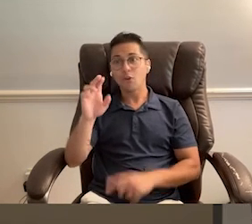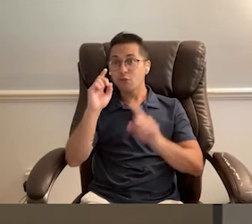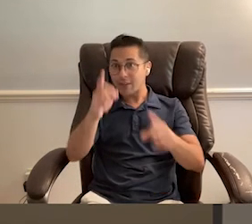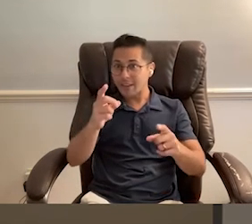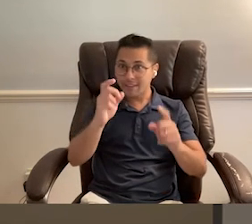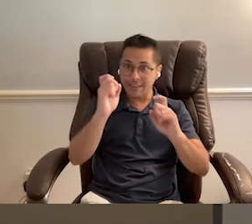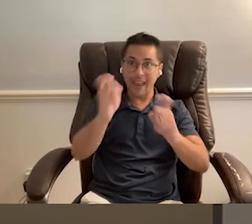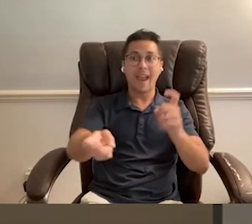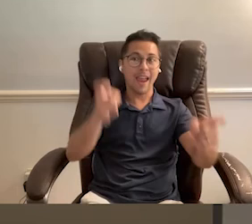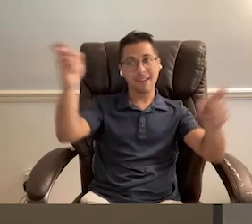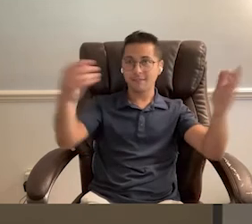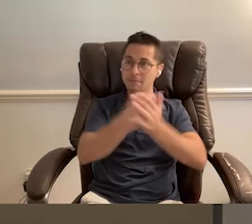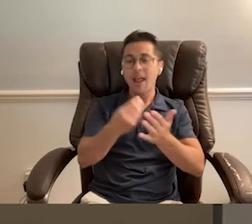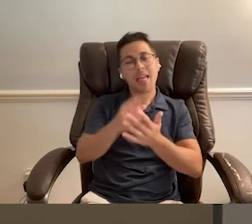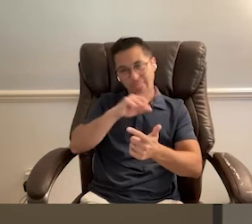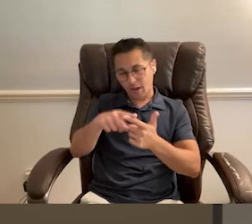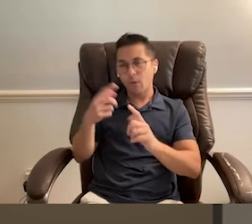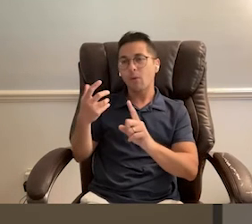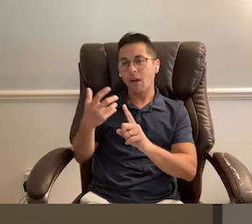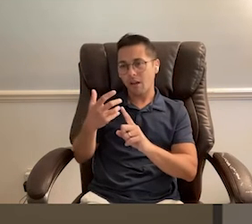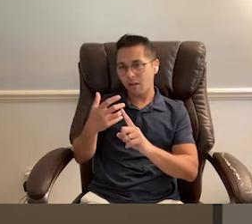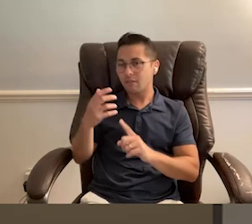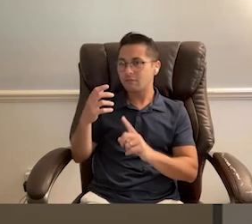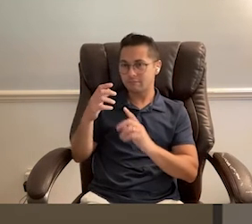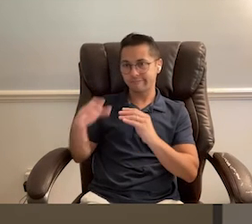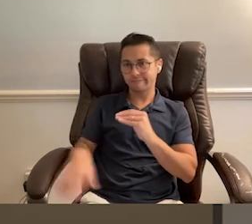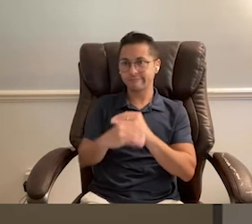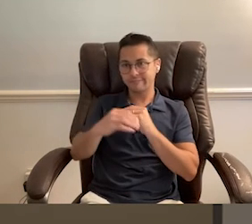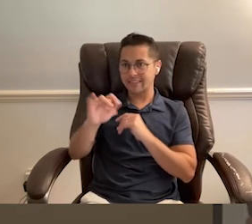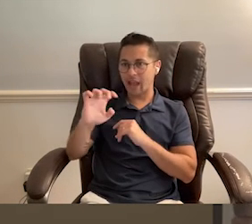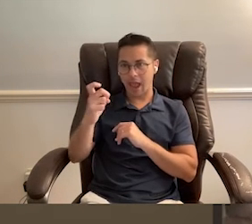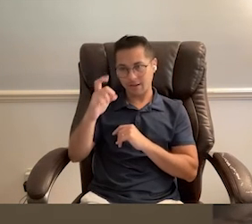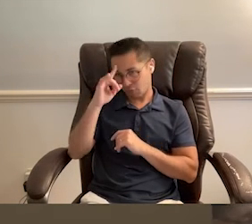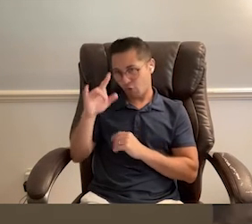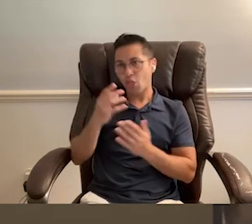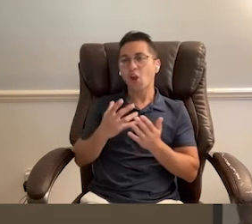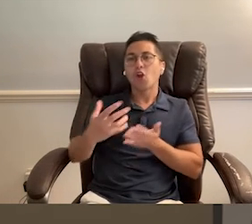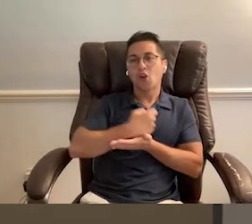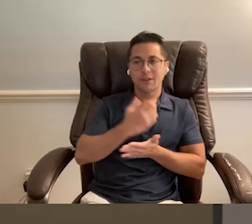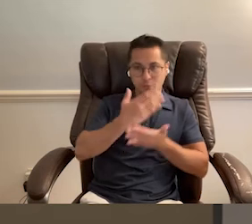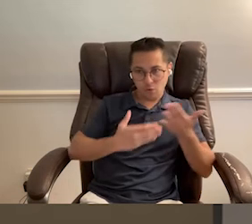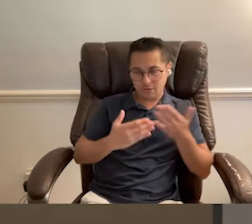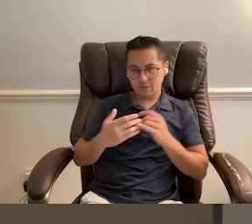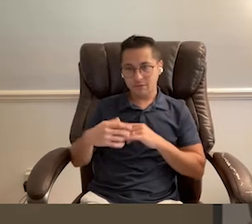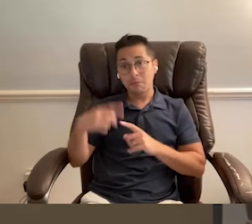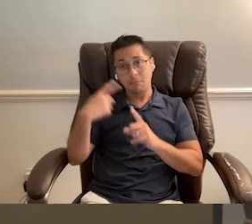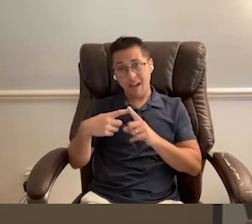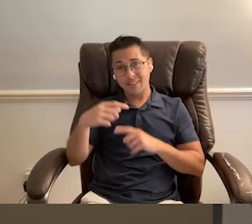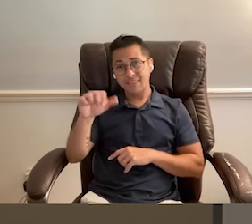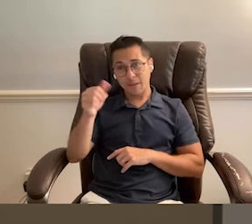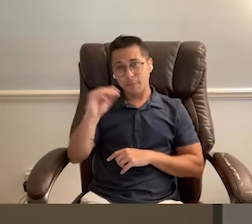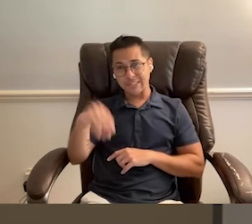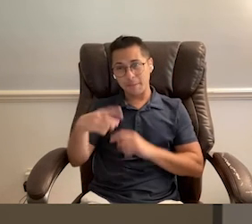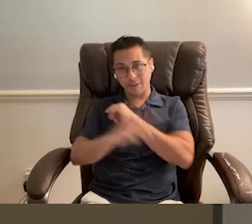to taxes on the earnings portion of that withdrawal, plus a 10% penalty. yeah,